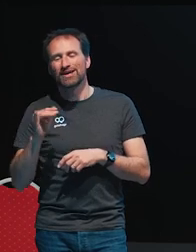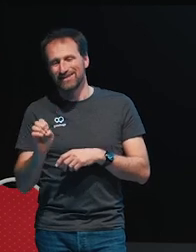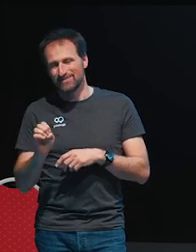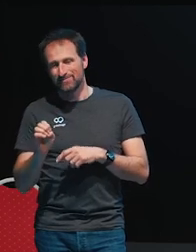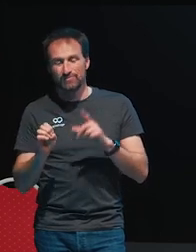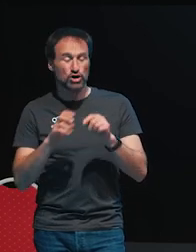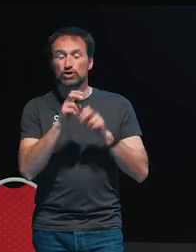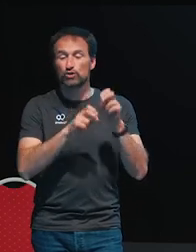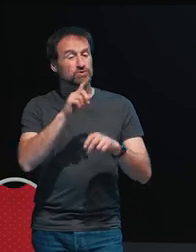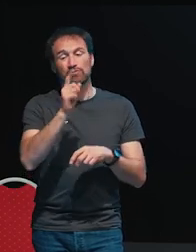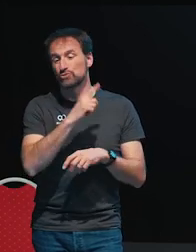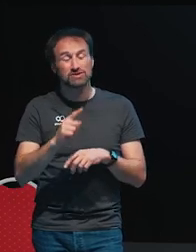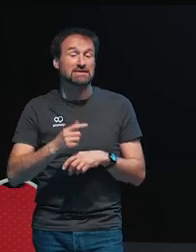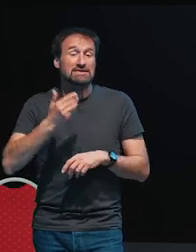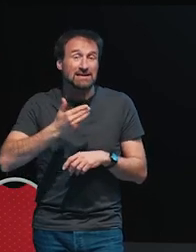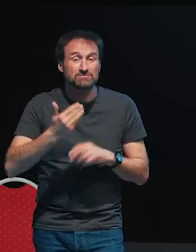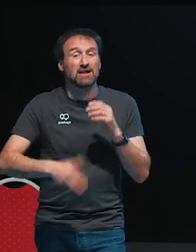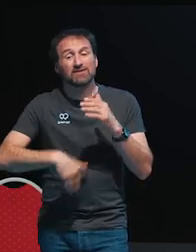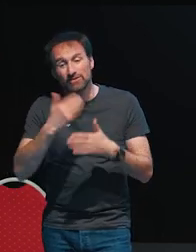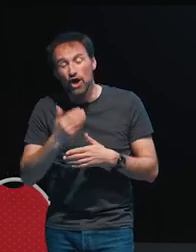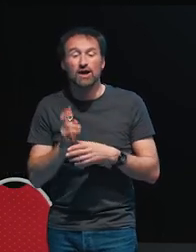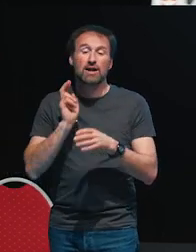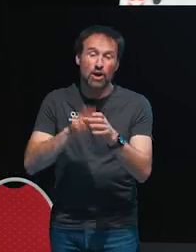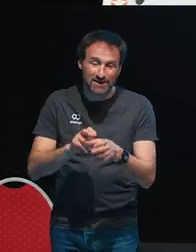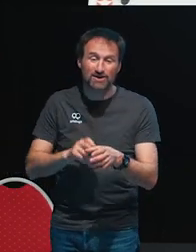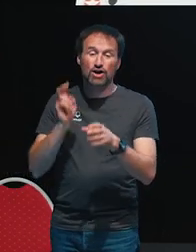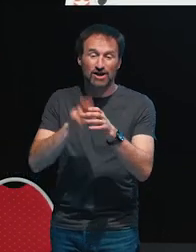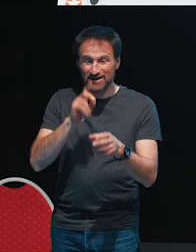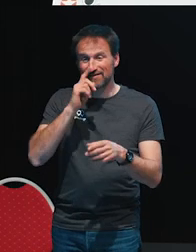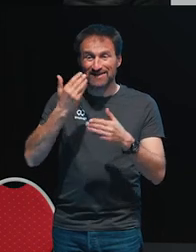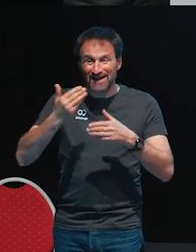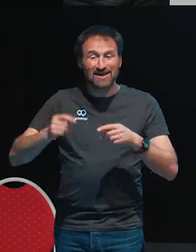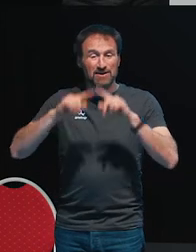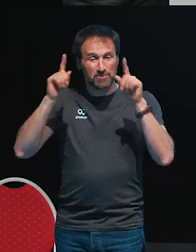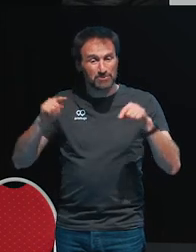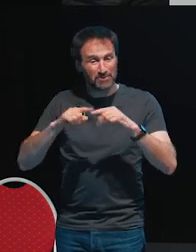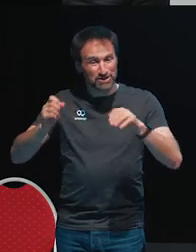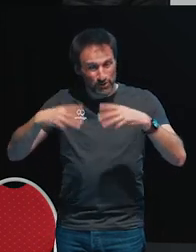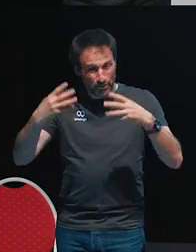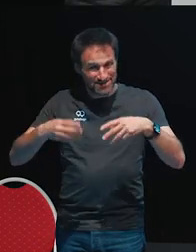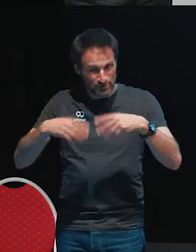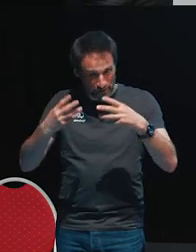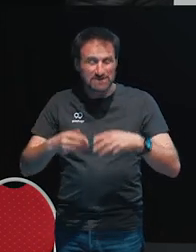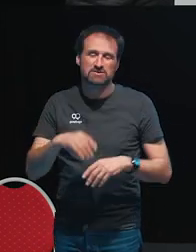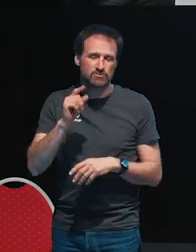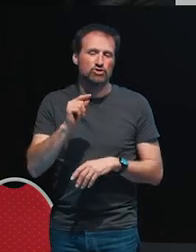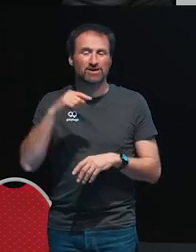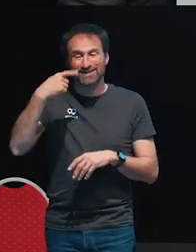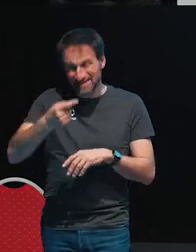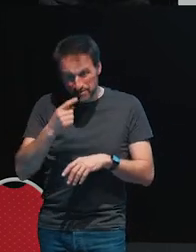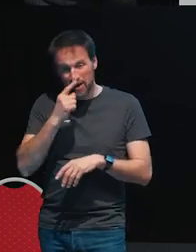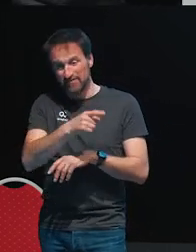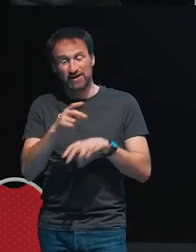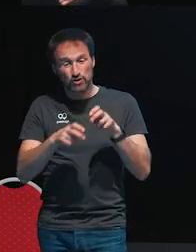with each subsequent page request. So what happens is the next time the user asks for a page that